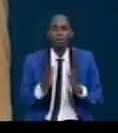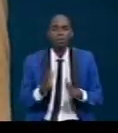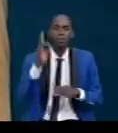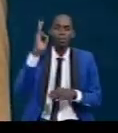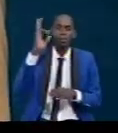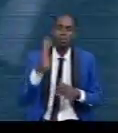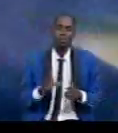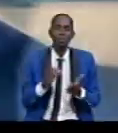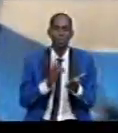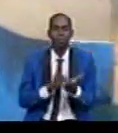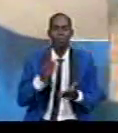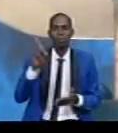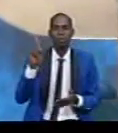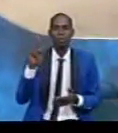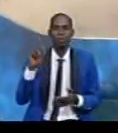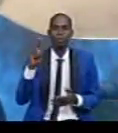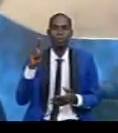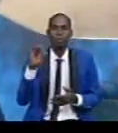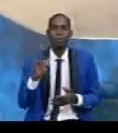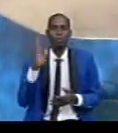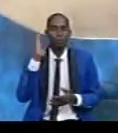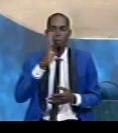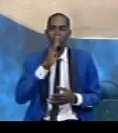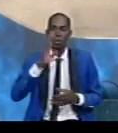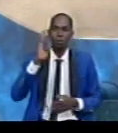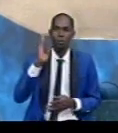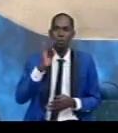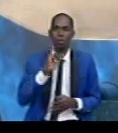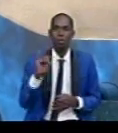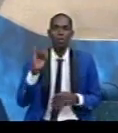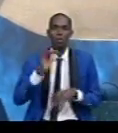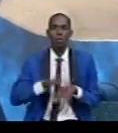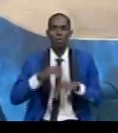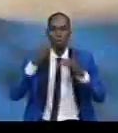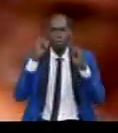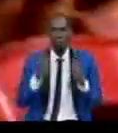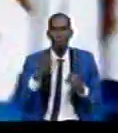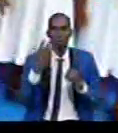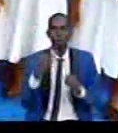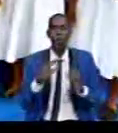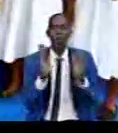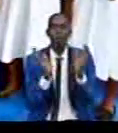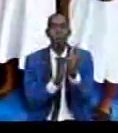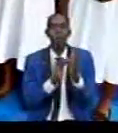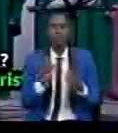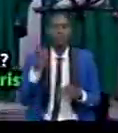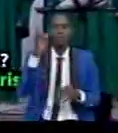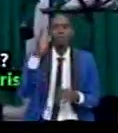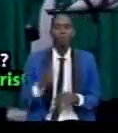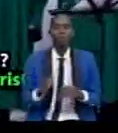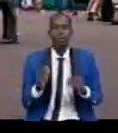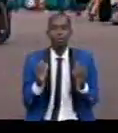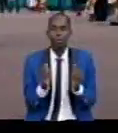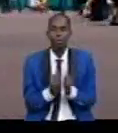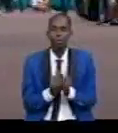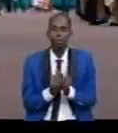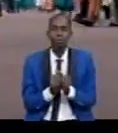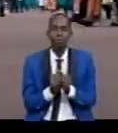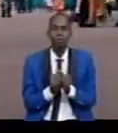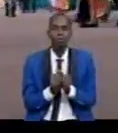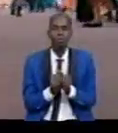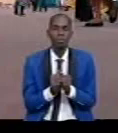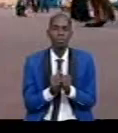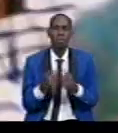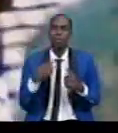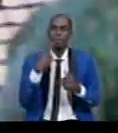Dr. W.F. Kumuyi, will be ministering on the power of praising God for his mighty deeds. Tell